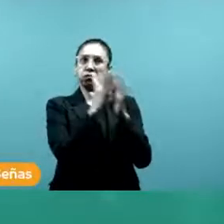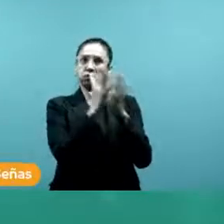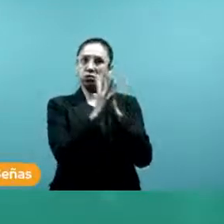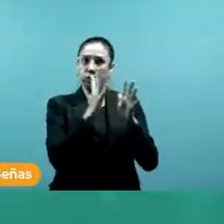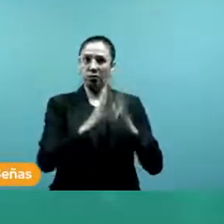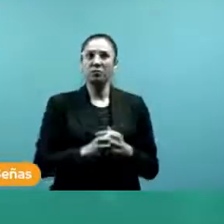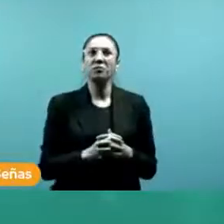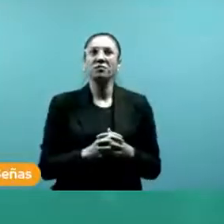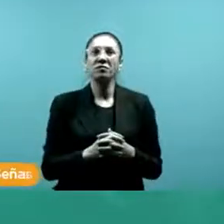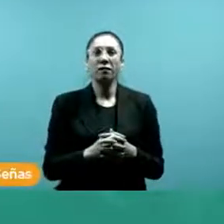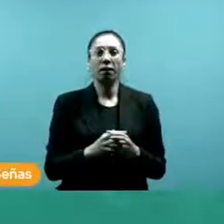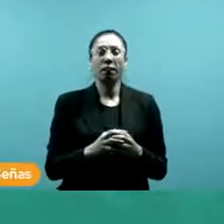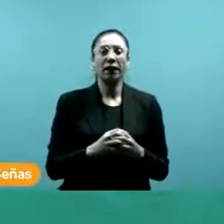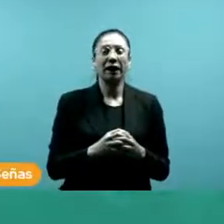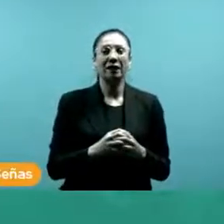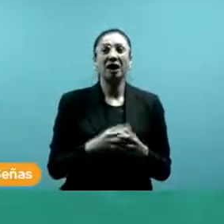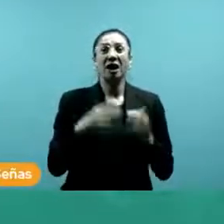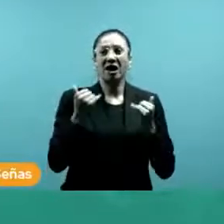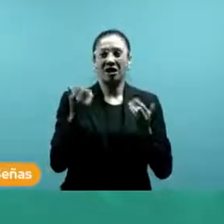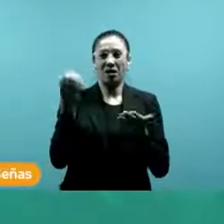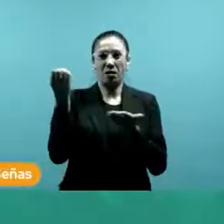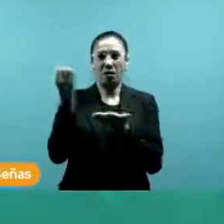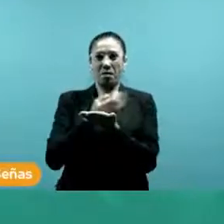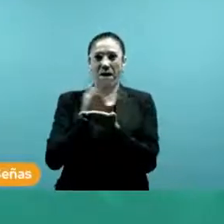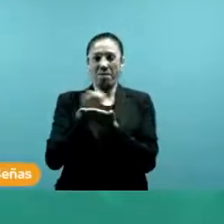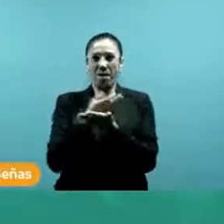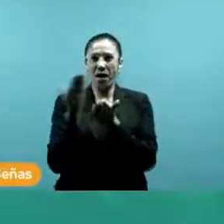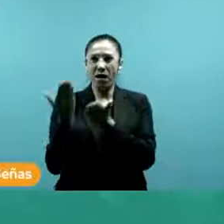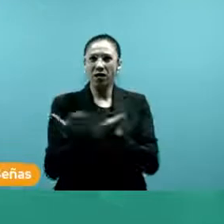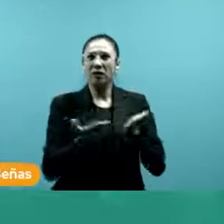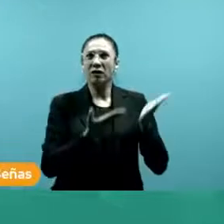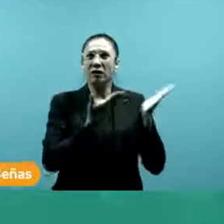So I have the presentation, and I would like to talk about